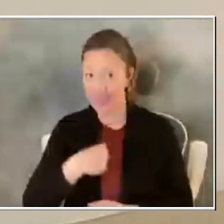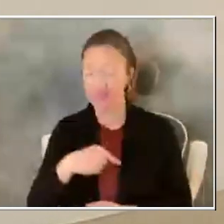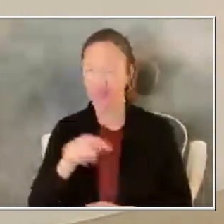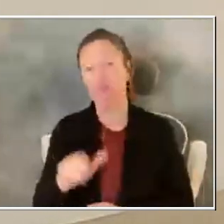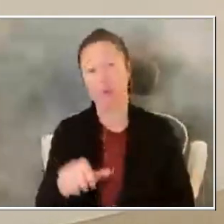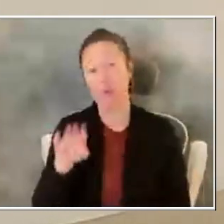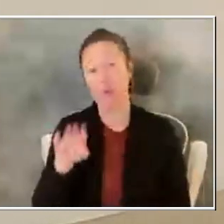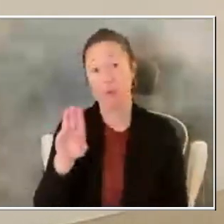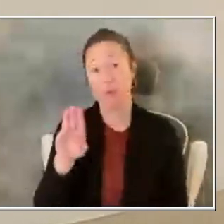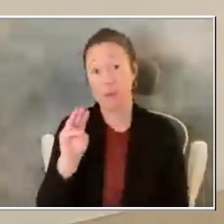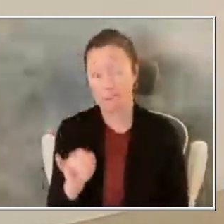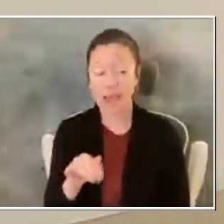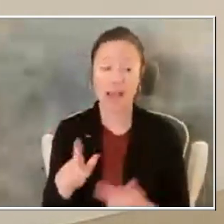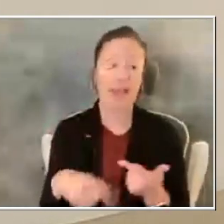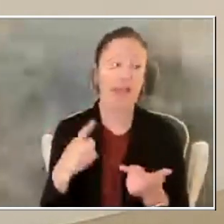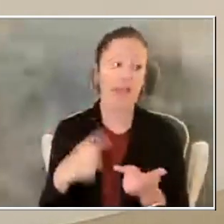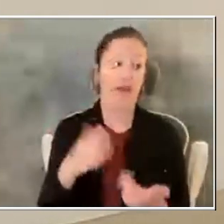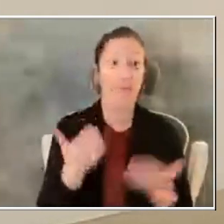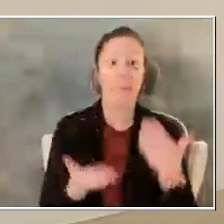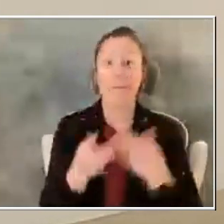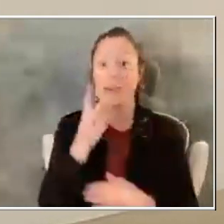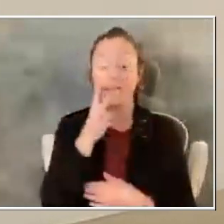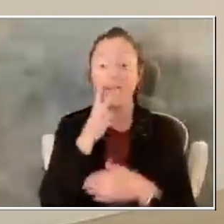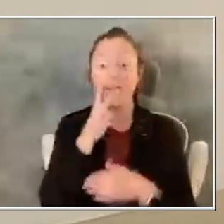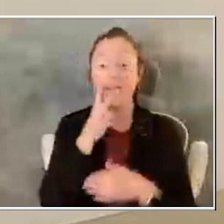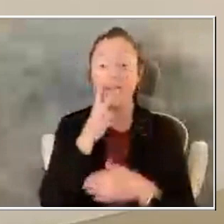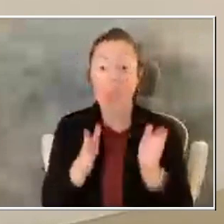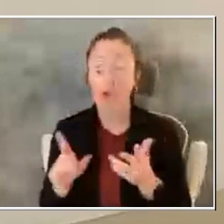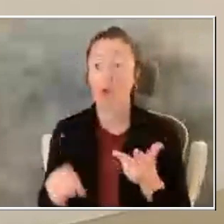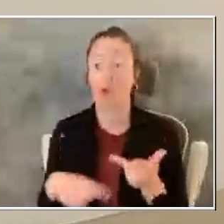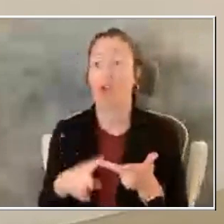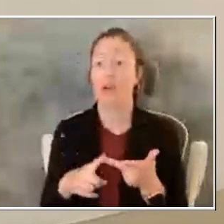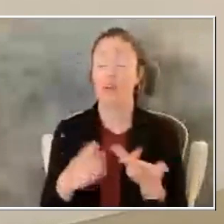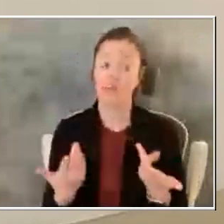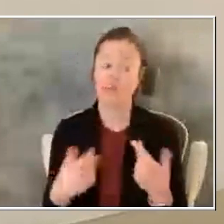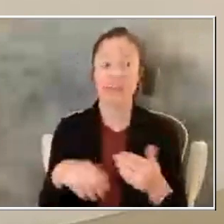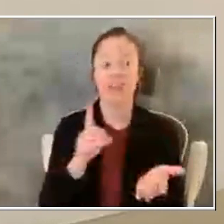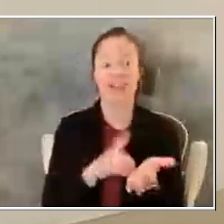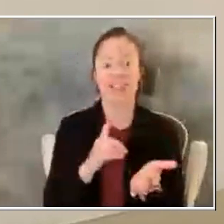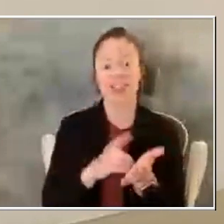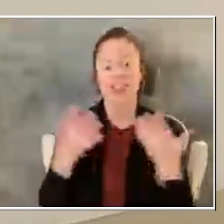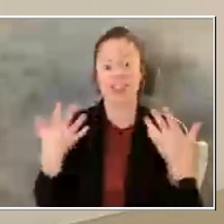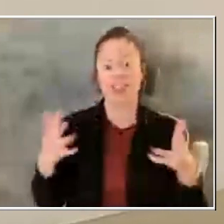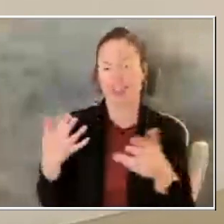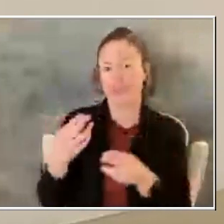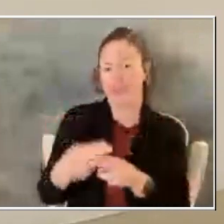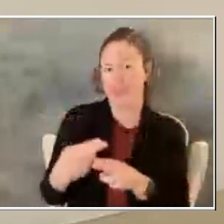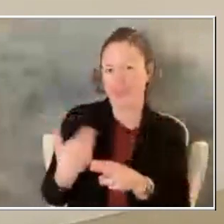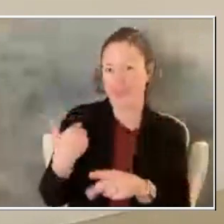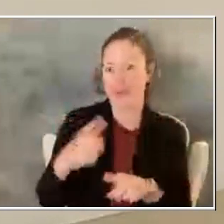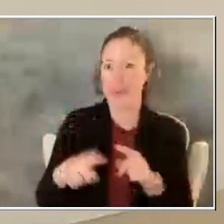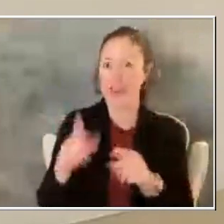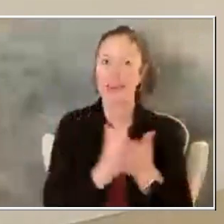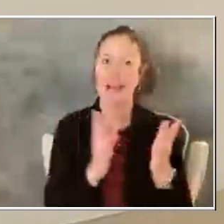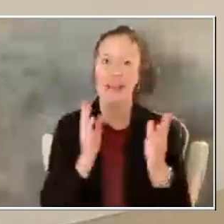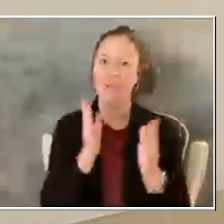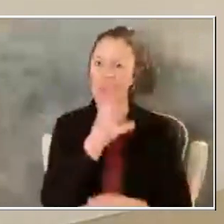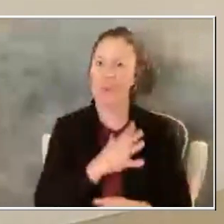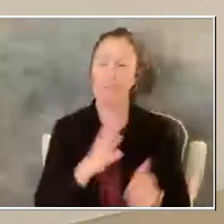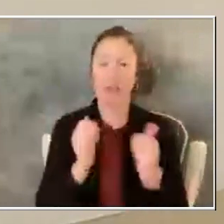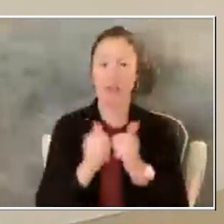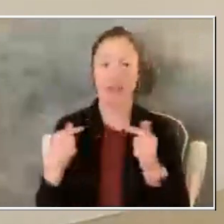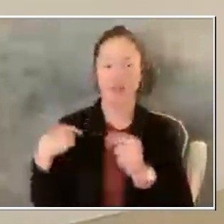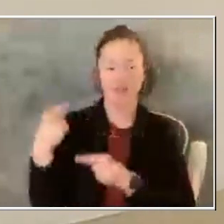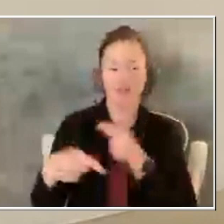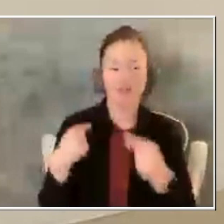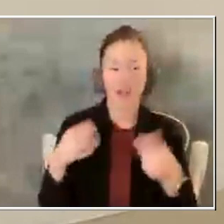BMI, if she was a smoker, or as Dr. Kalendar-Rich mentioned, there are some people who with a genetic predisposition. So